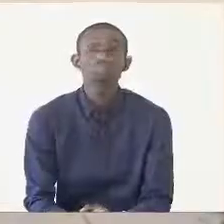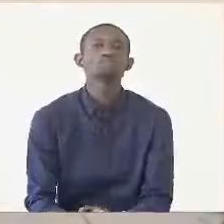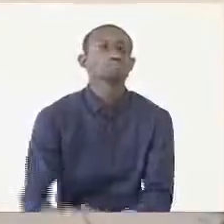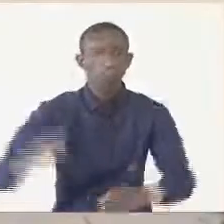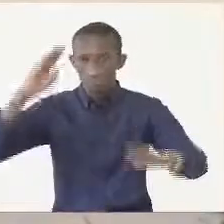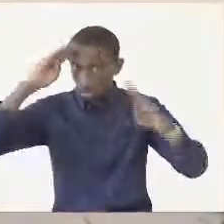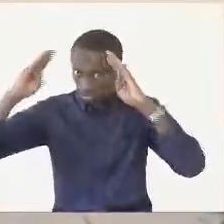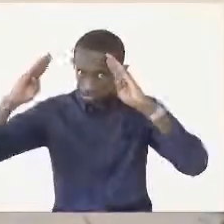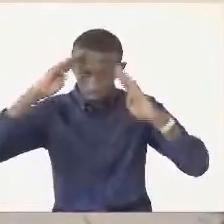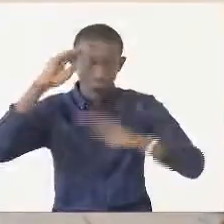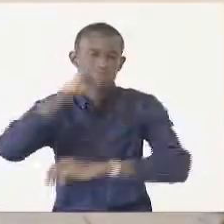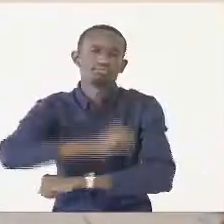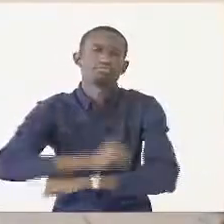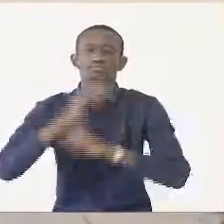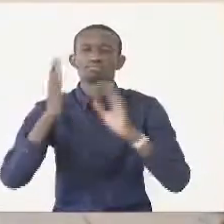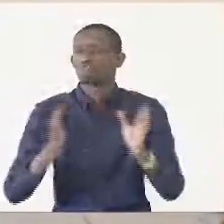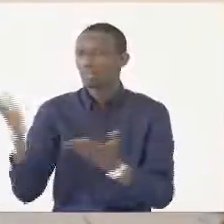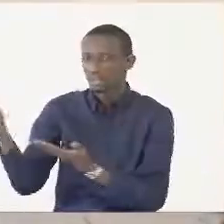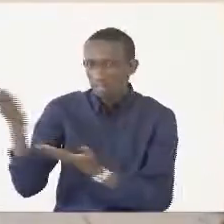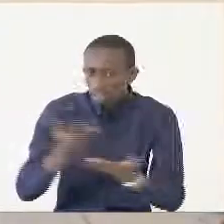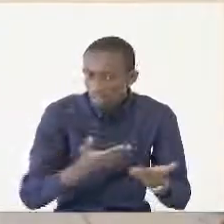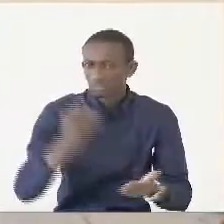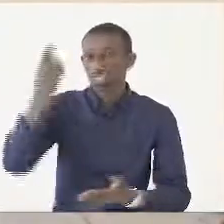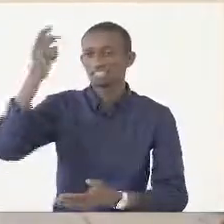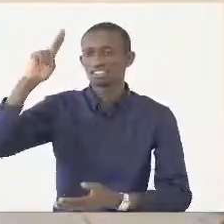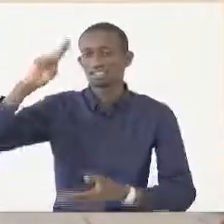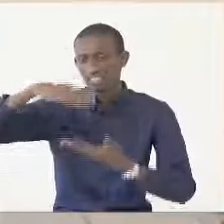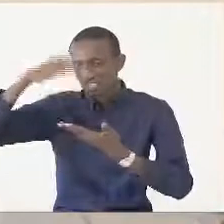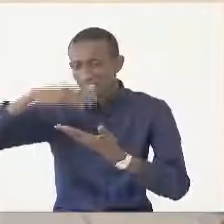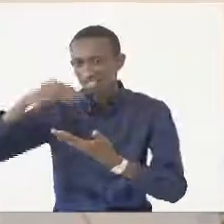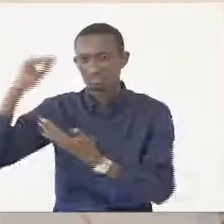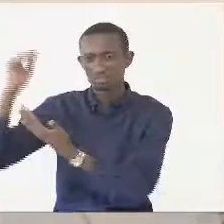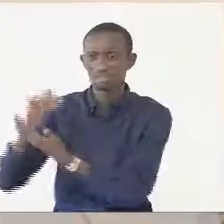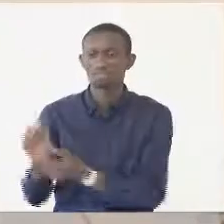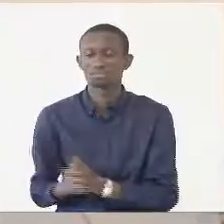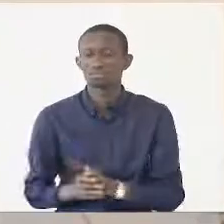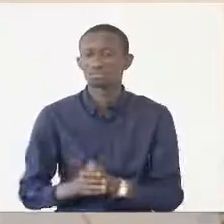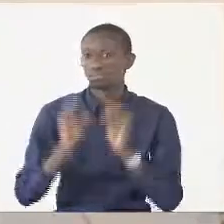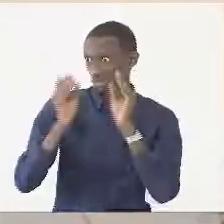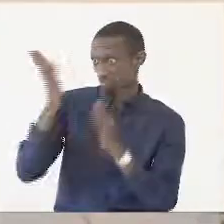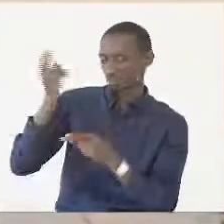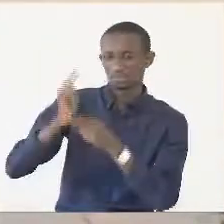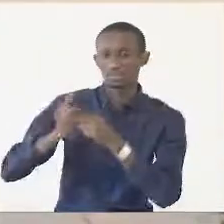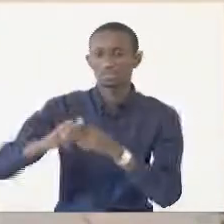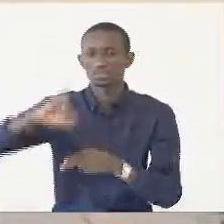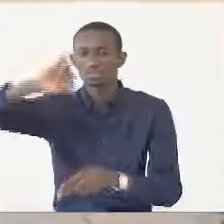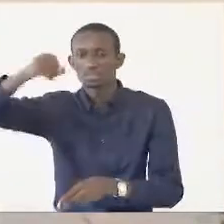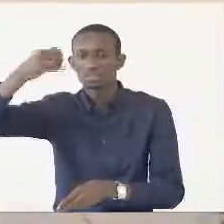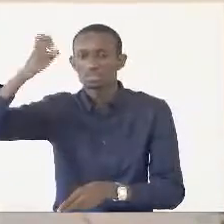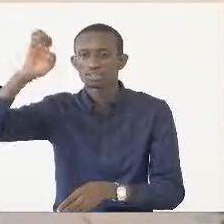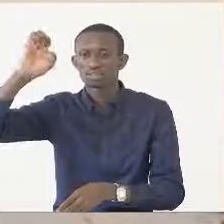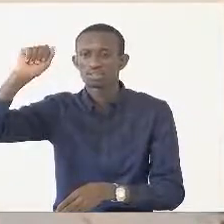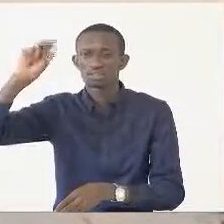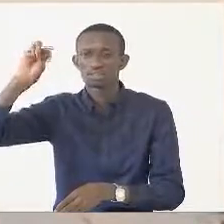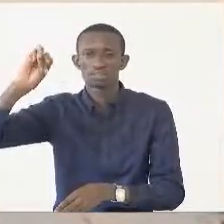Hello students, welcome again into this TV learning program. My name is teacher Jean-Marie, and